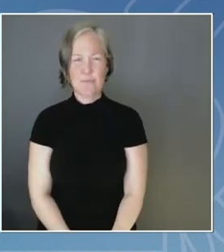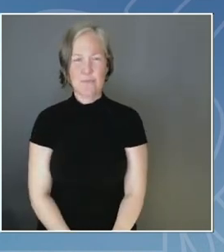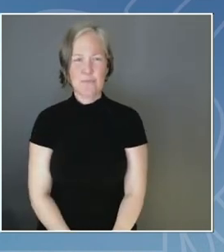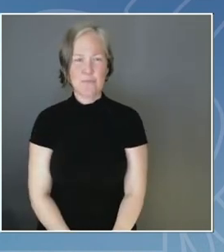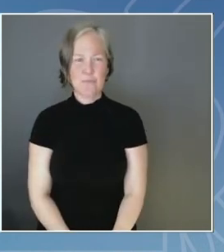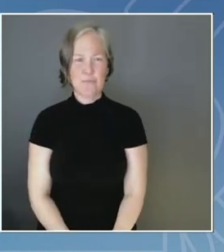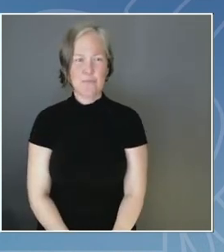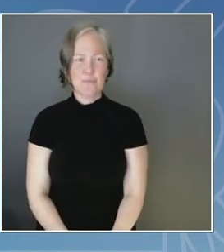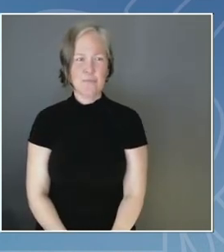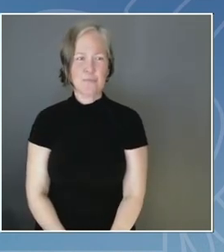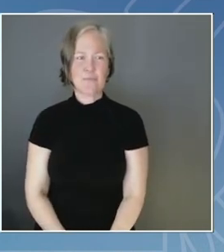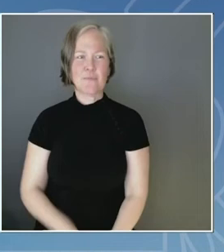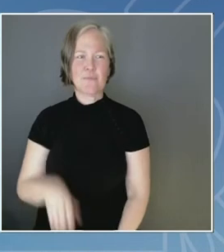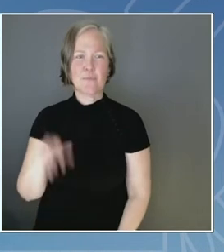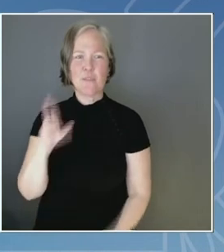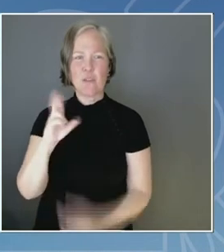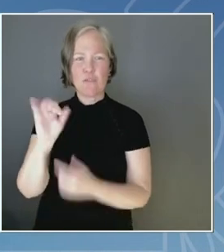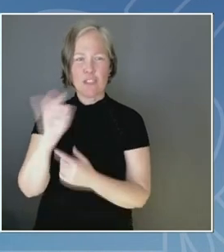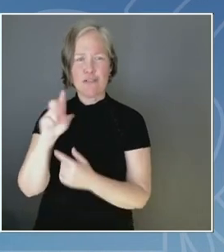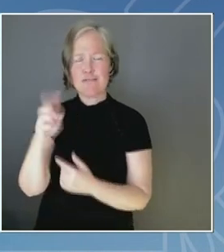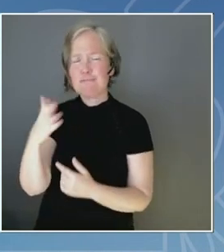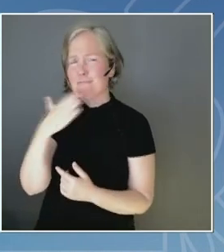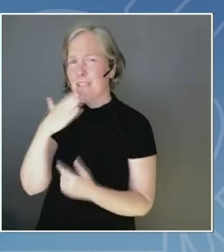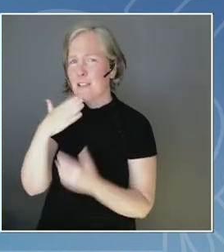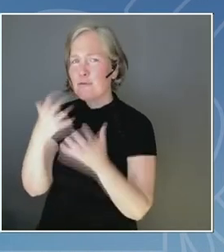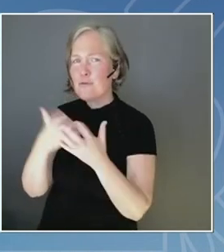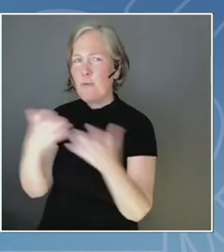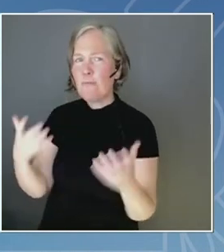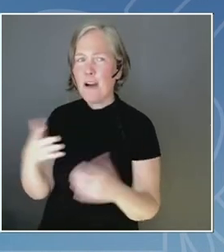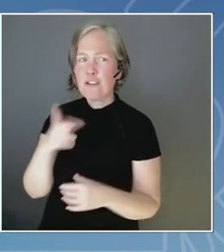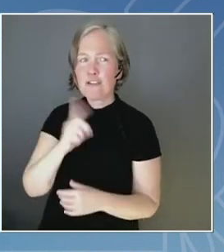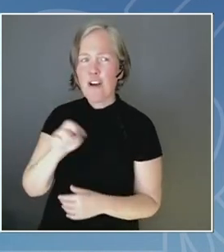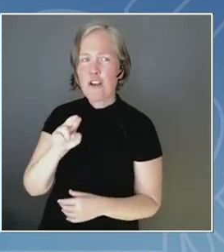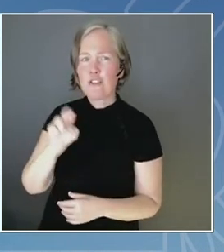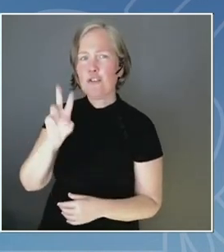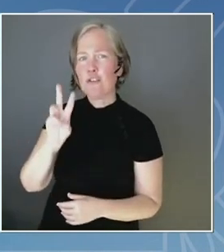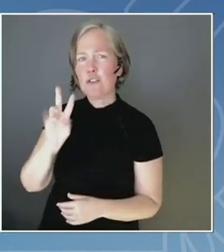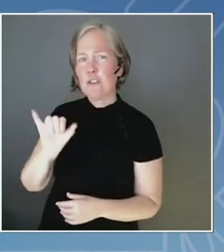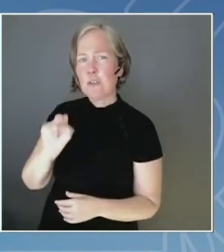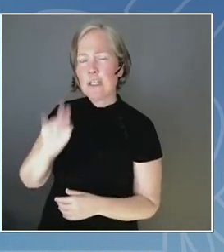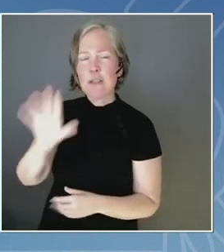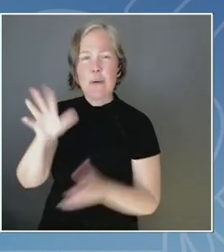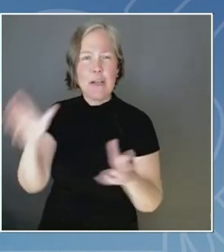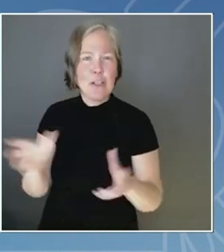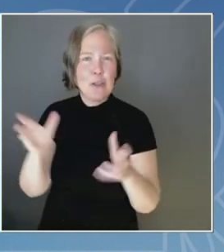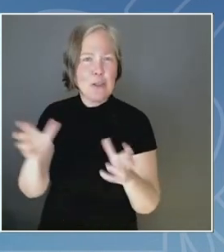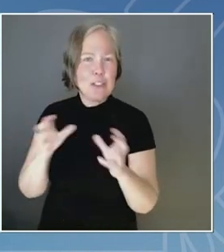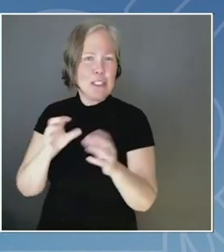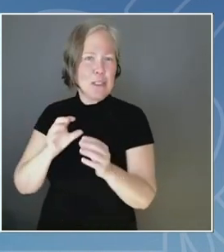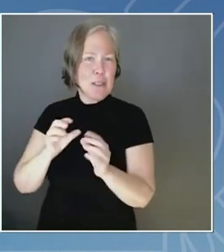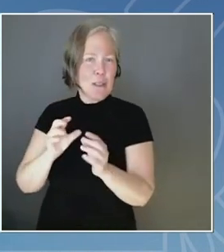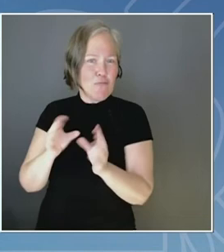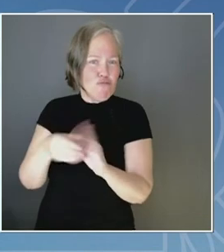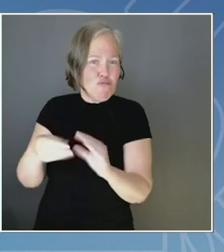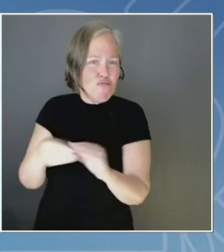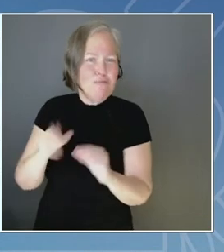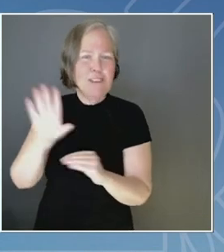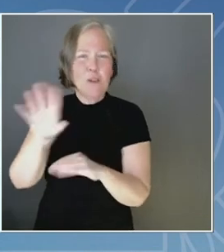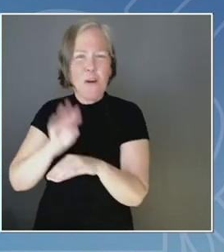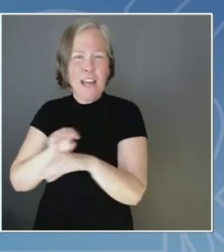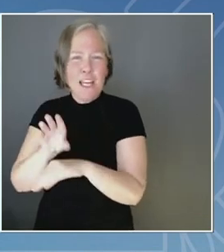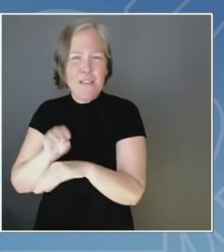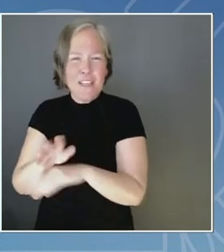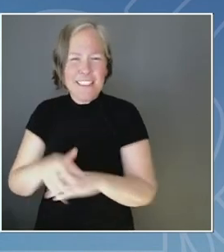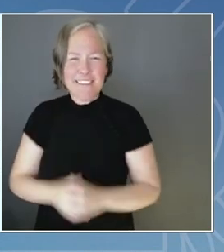Great. Thank you so much, Dr. Nguyen, for your encouraging words and advice. So now it's my pleasure